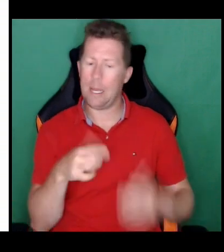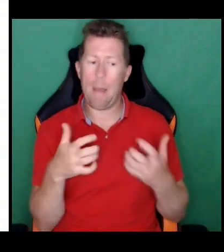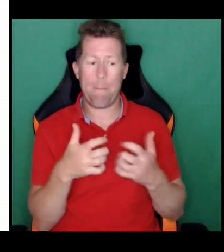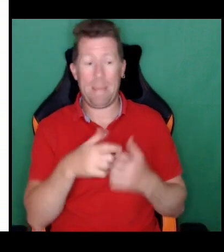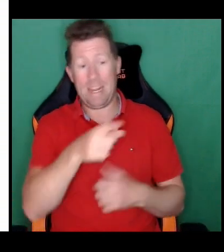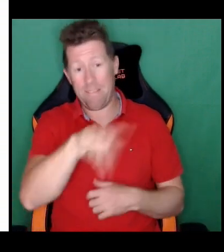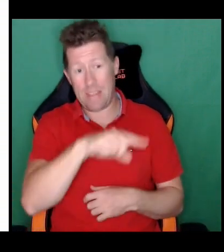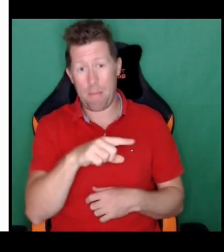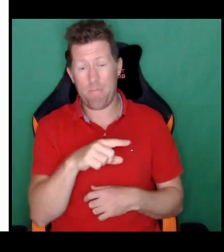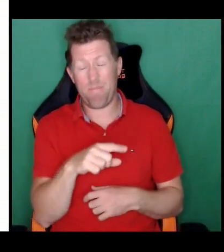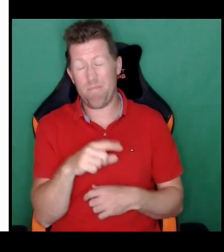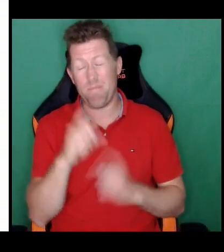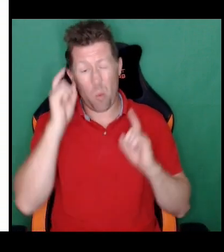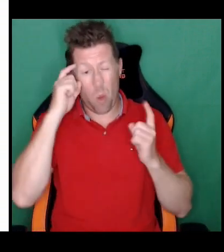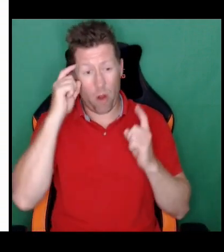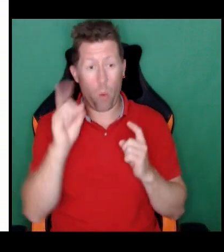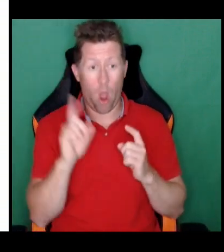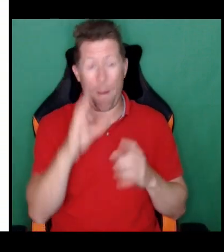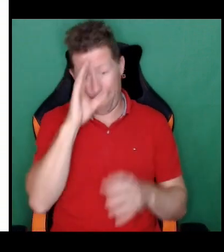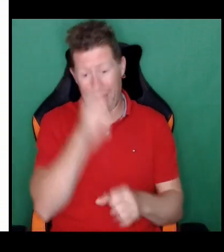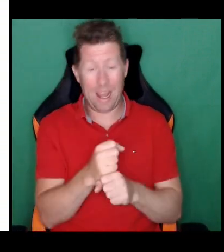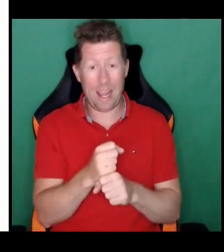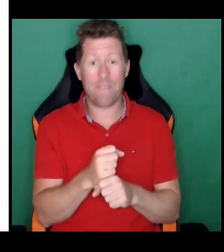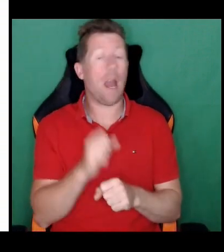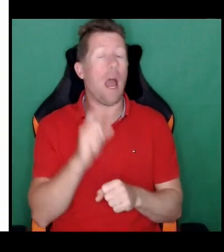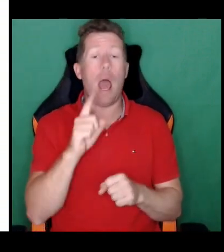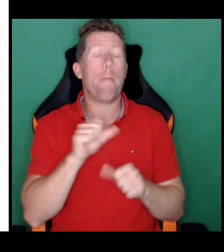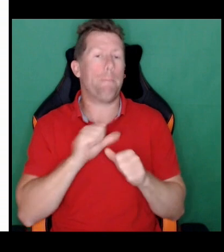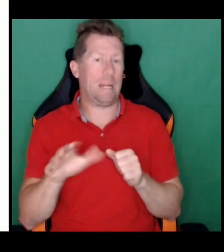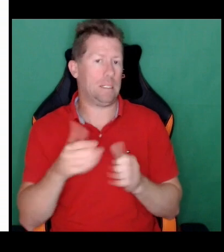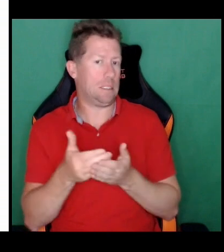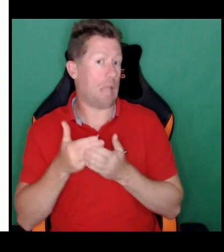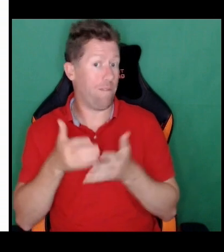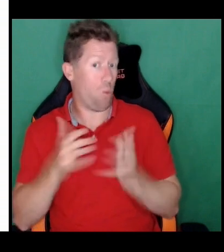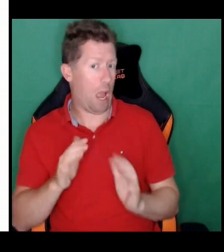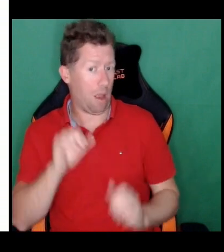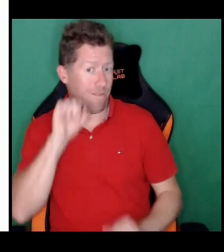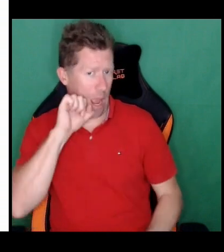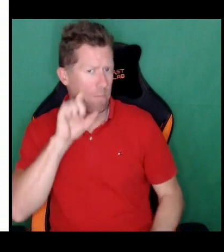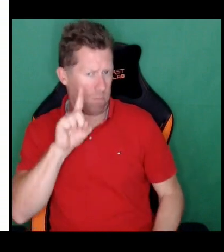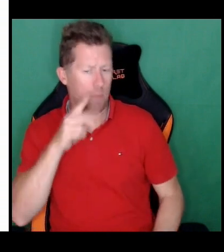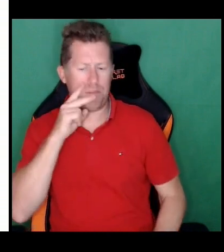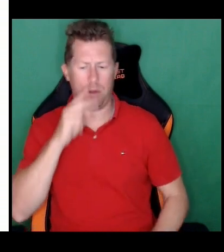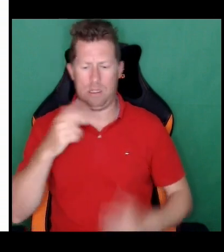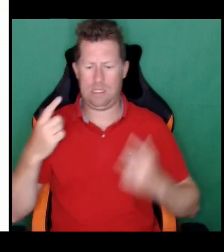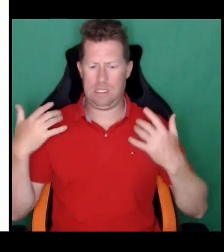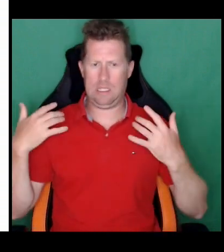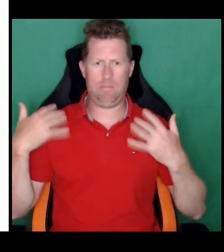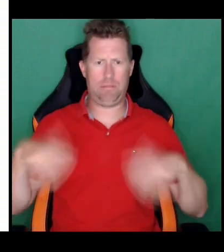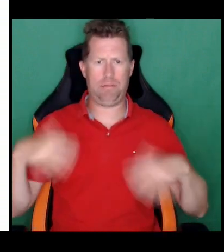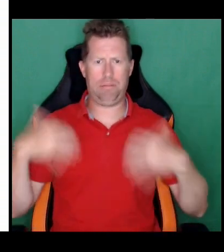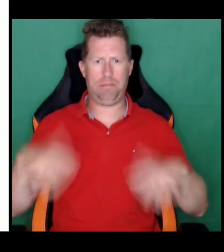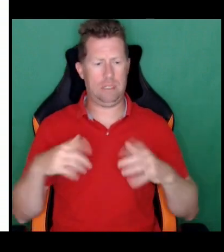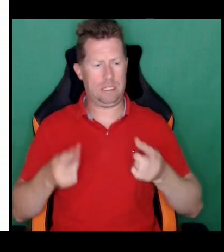concerningly, they believe that vaping is the safest option for them in terms of coping with